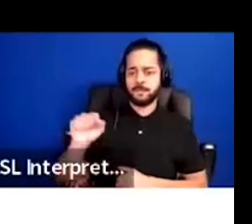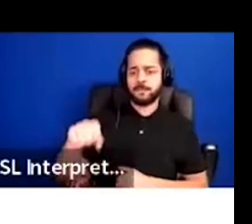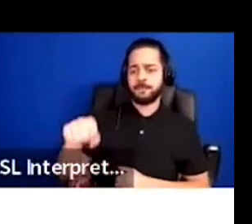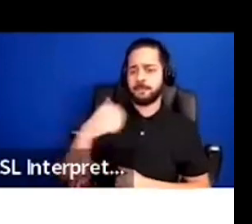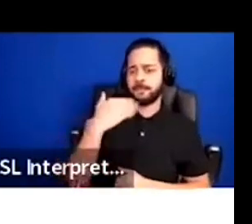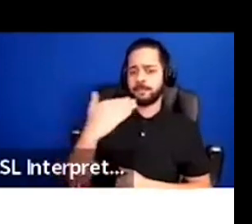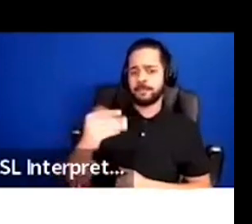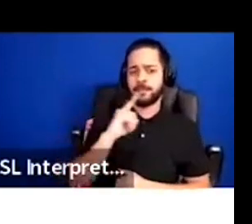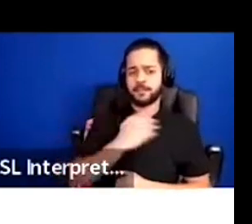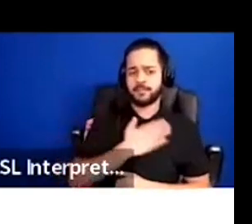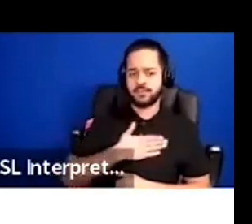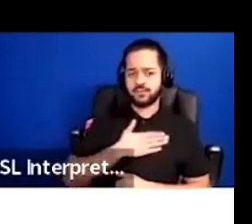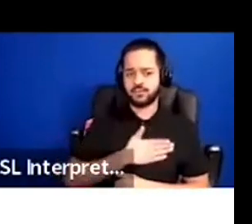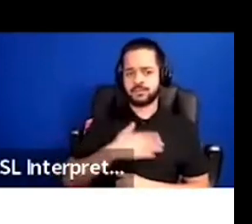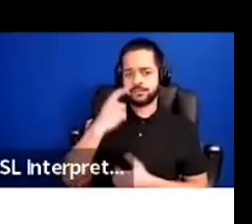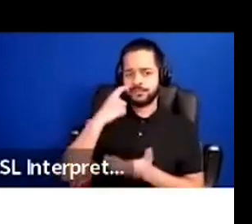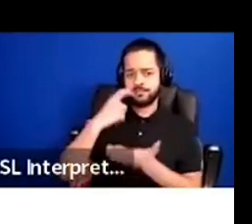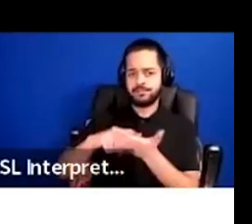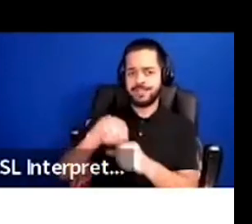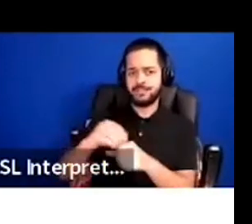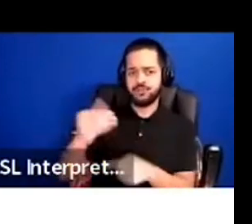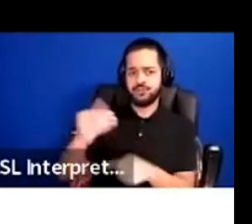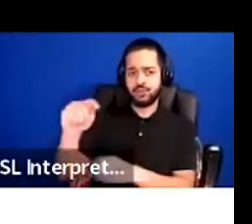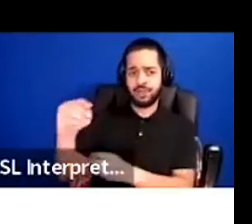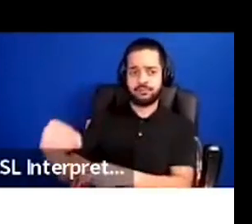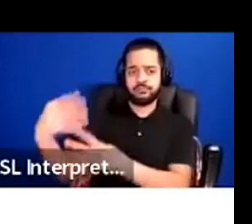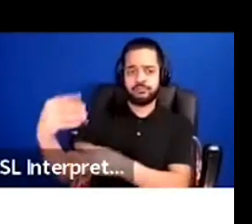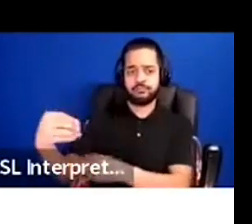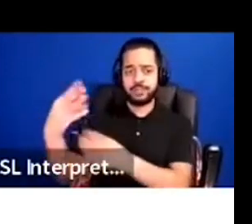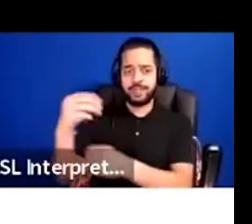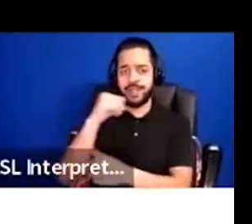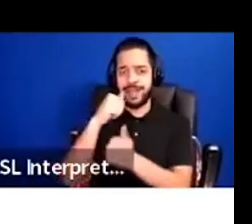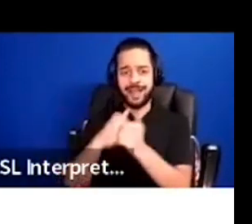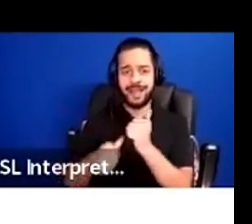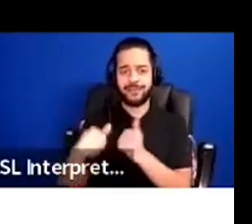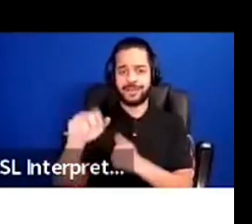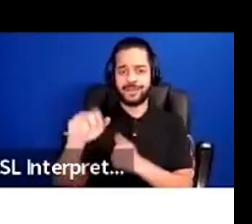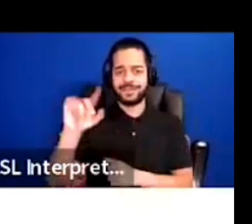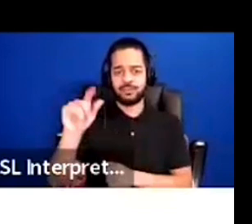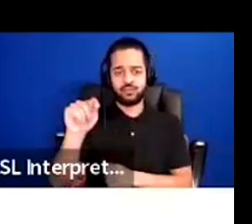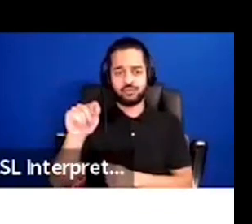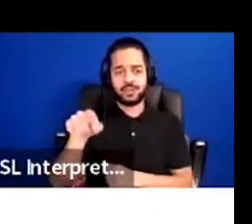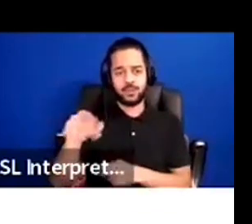seeing in the chat that not every district is using